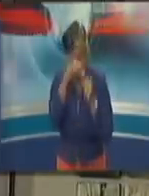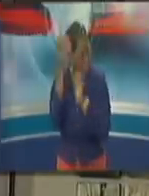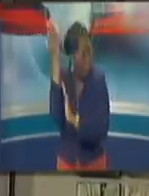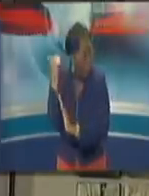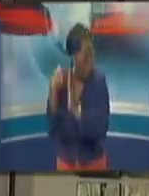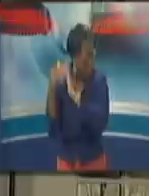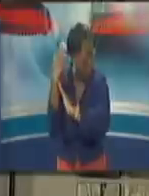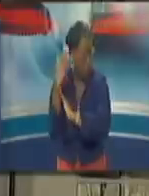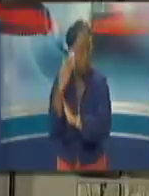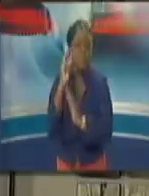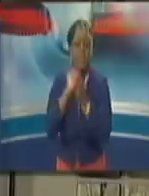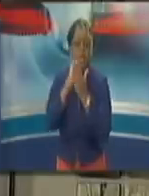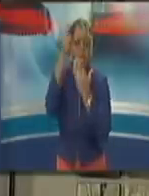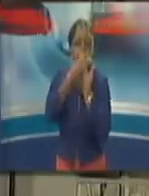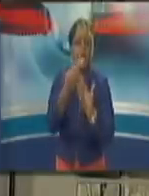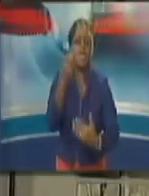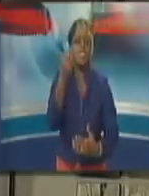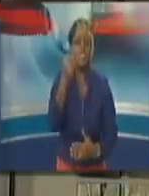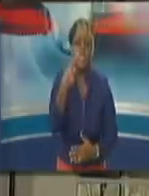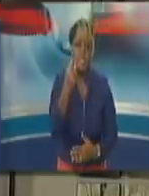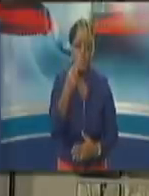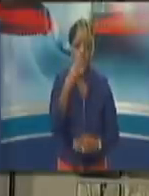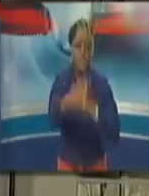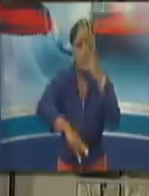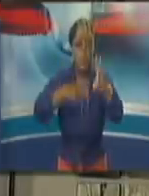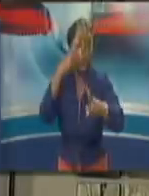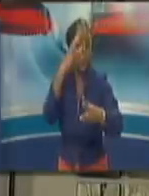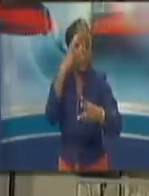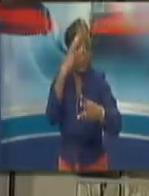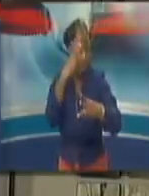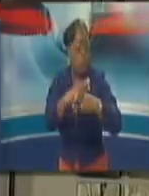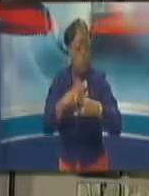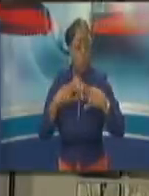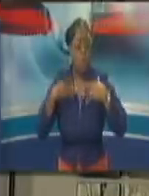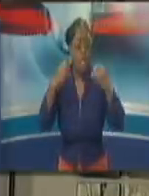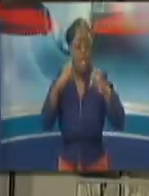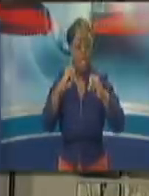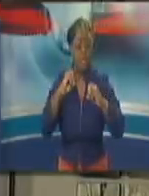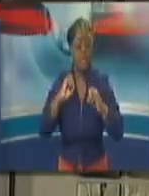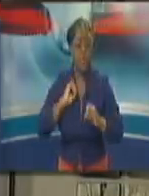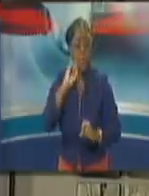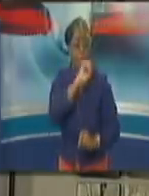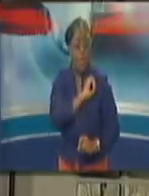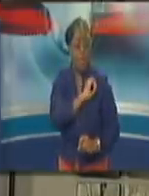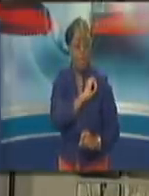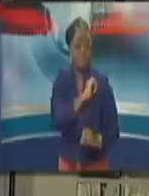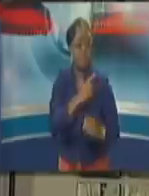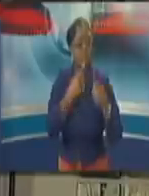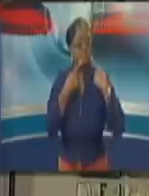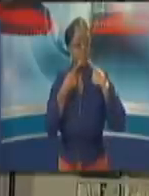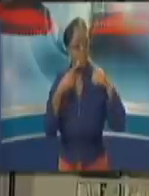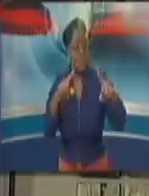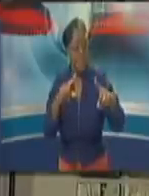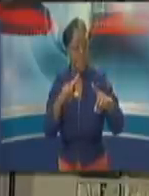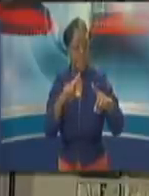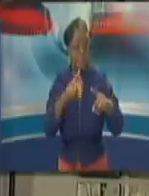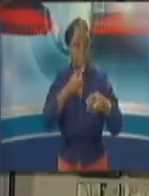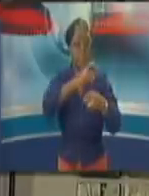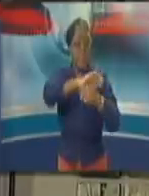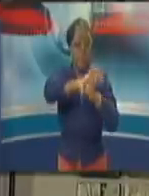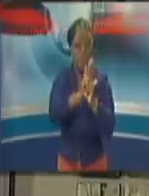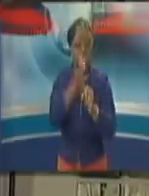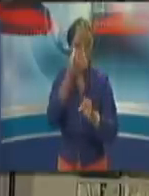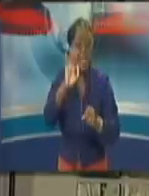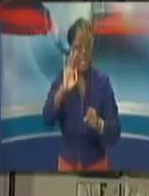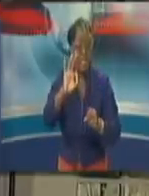March the 11th, the World Health Organization declared the 2019 nCoV to be a pandemic. That